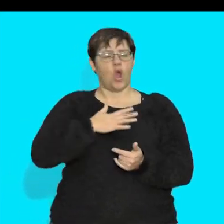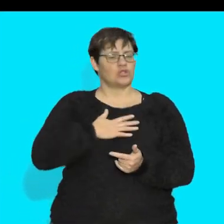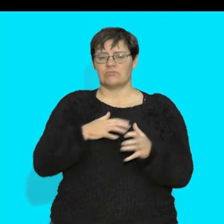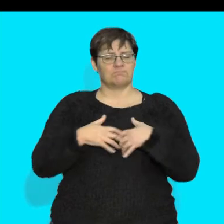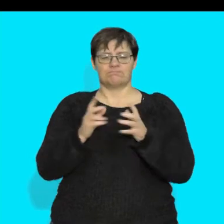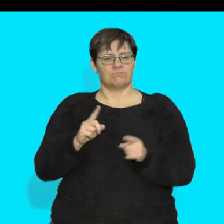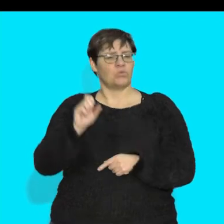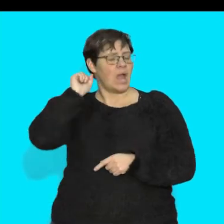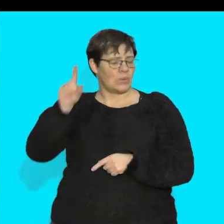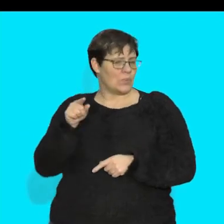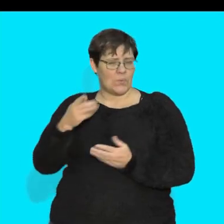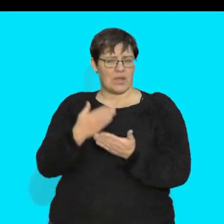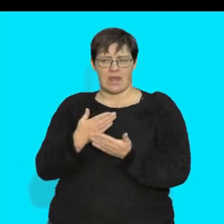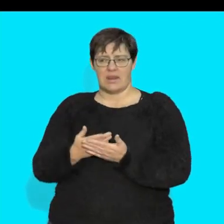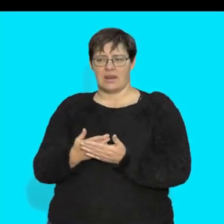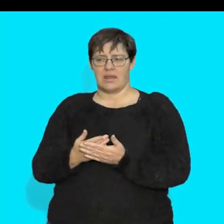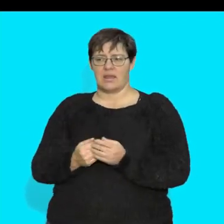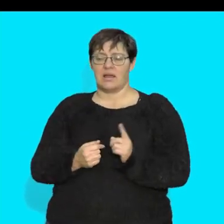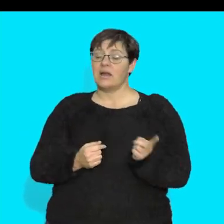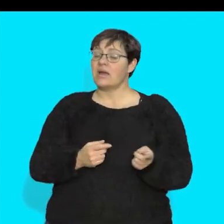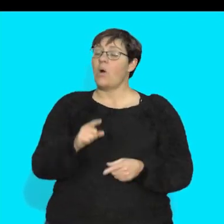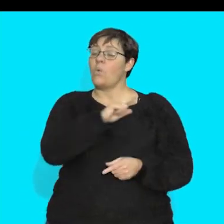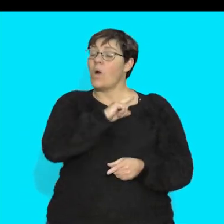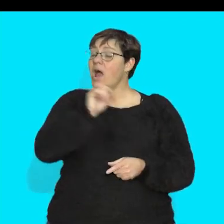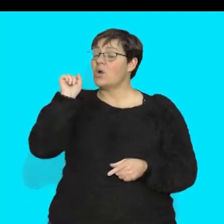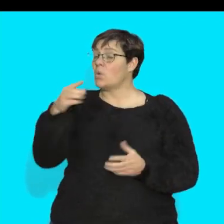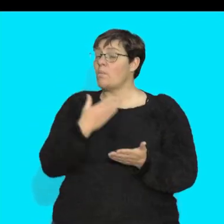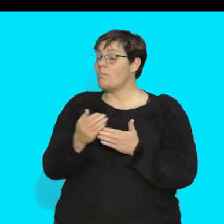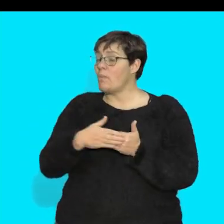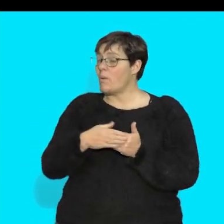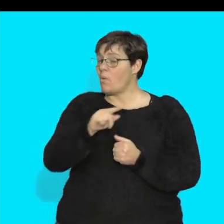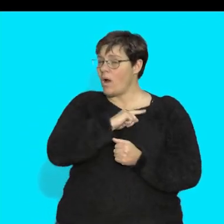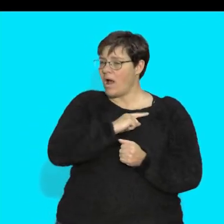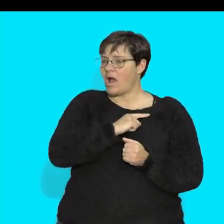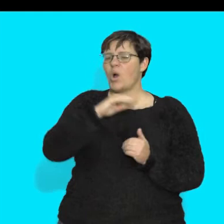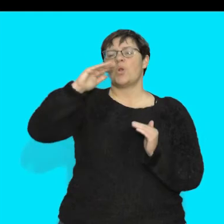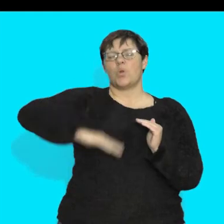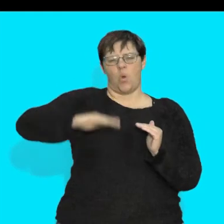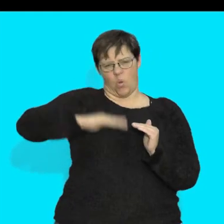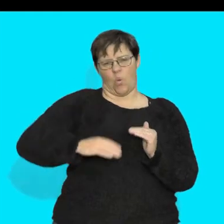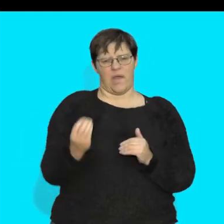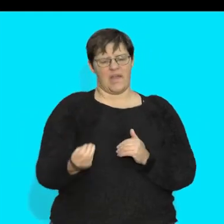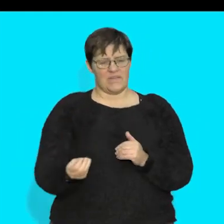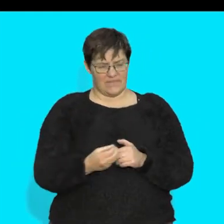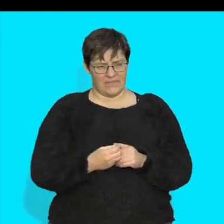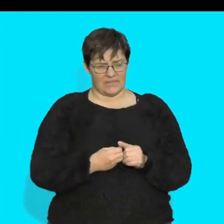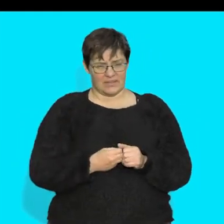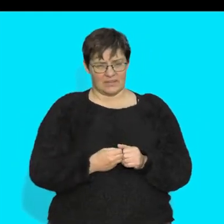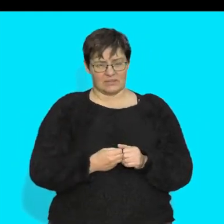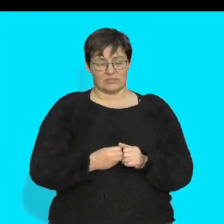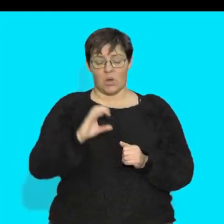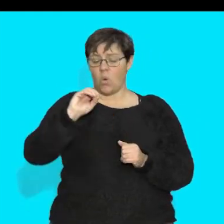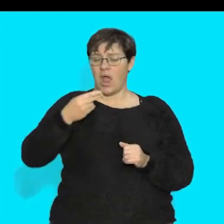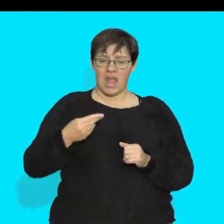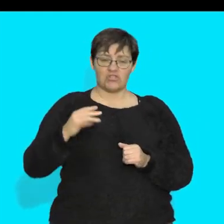any oxygen, so we can ignore this one. The other reason we can ignore this one is there's a very low concentration. The concentration